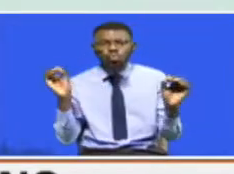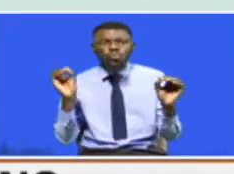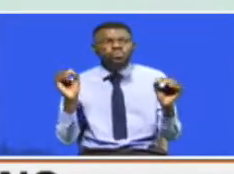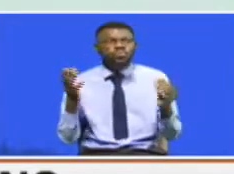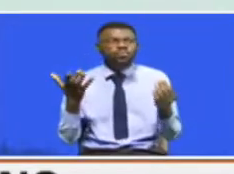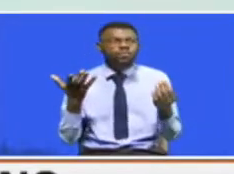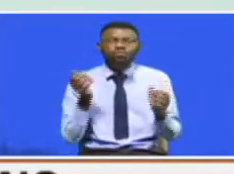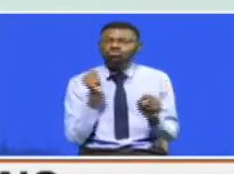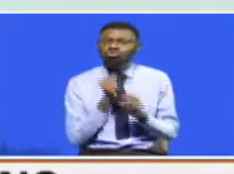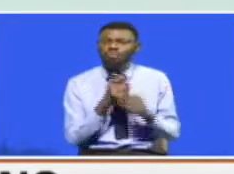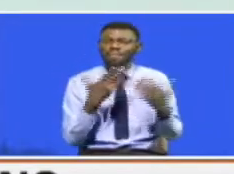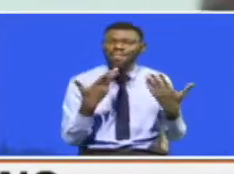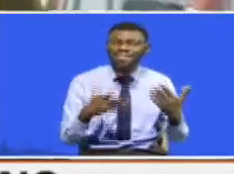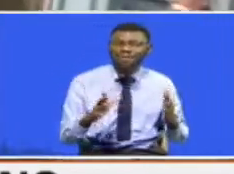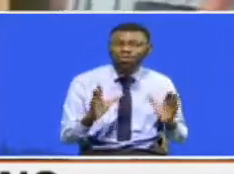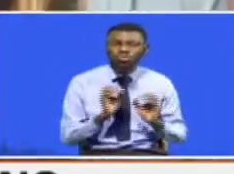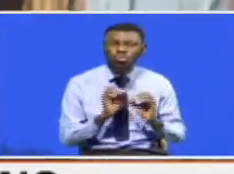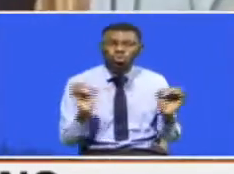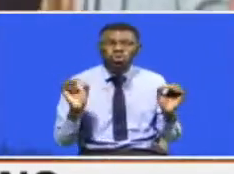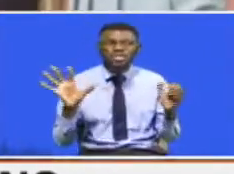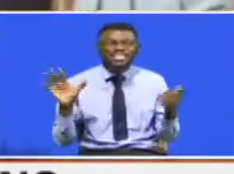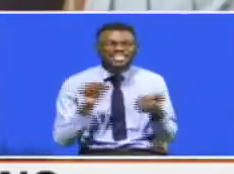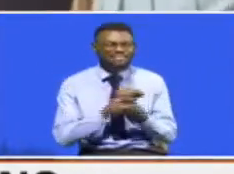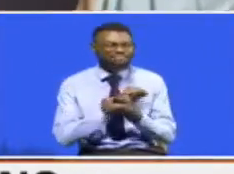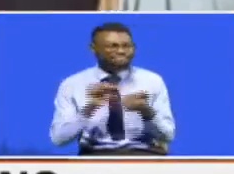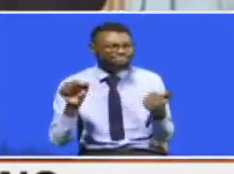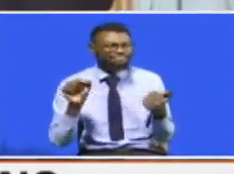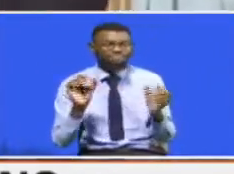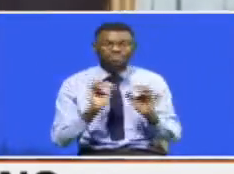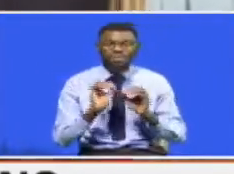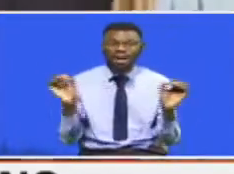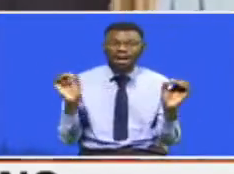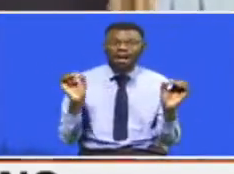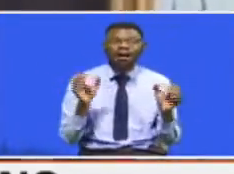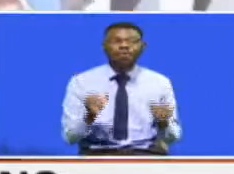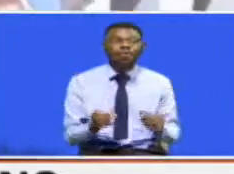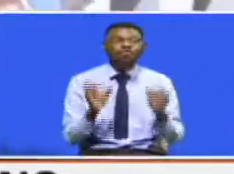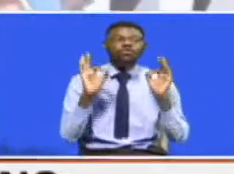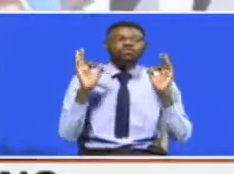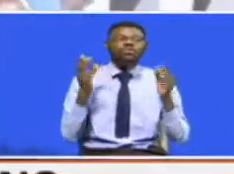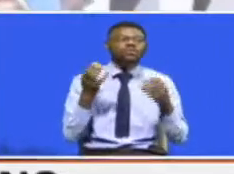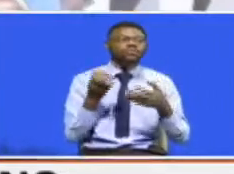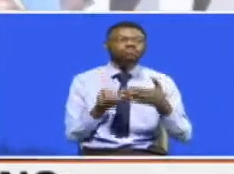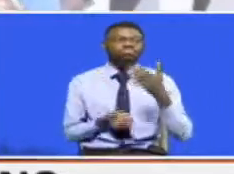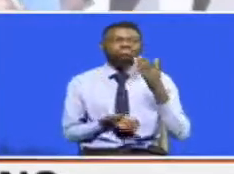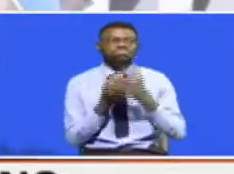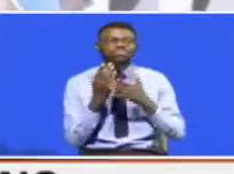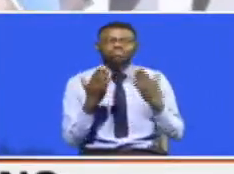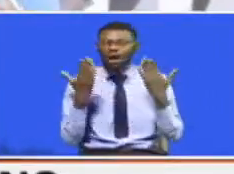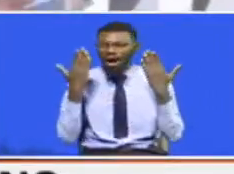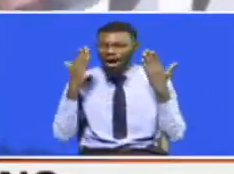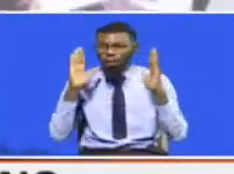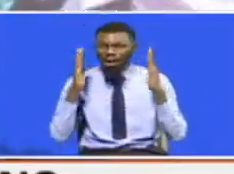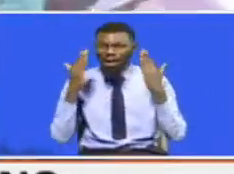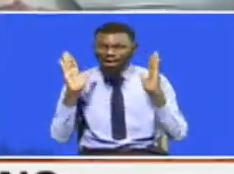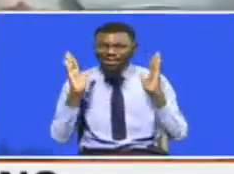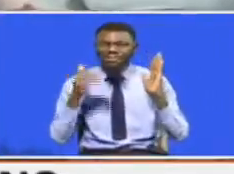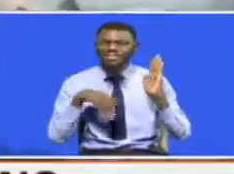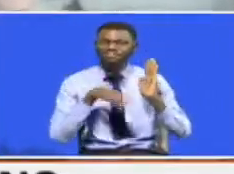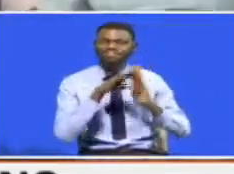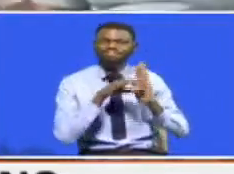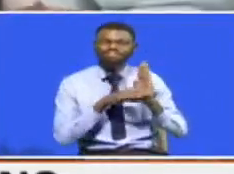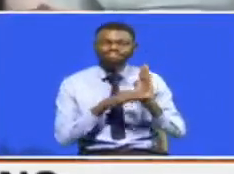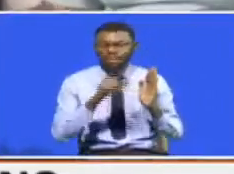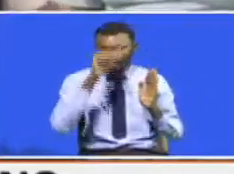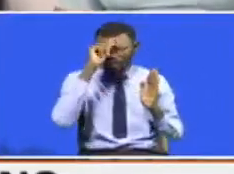livelihood, any form of disaster. Speaking during the official unveiling of the awareness campaign, Homabay Governor Gladys Wanga